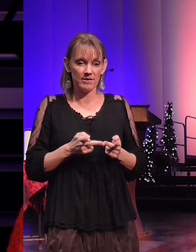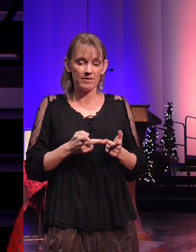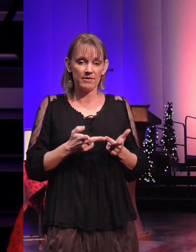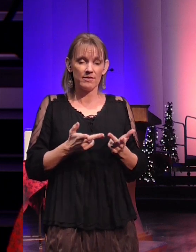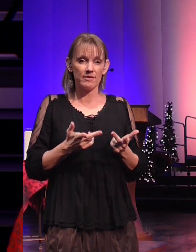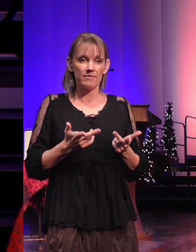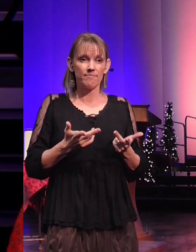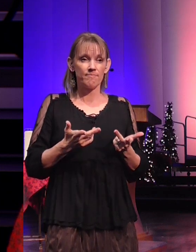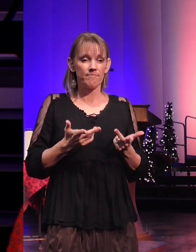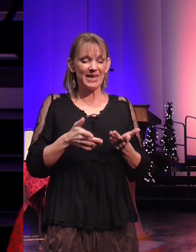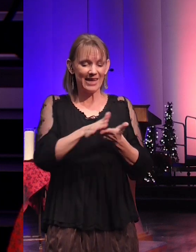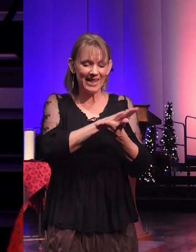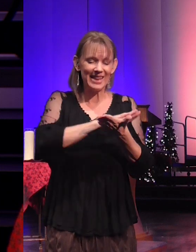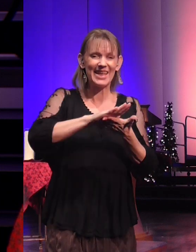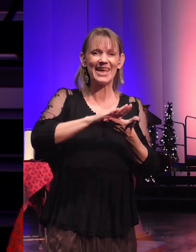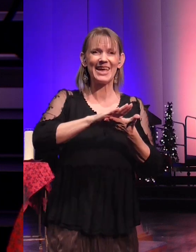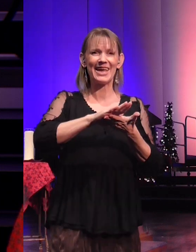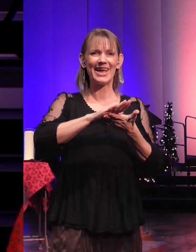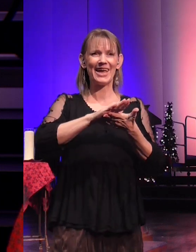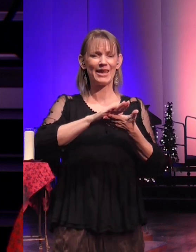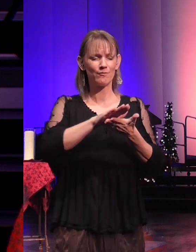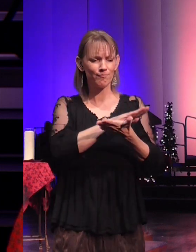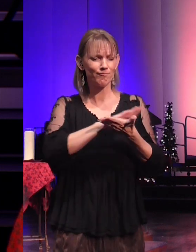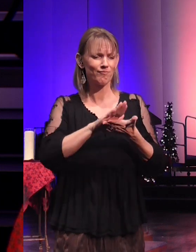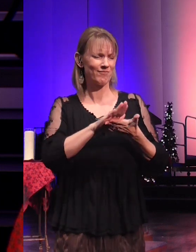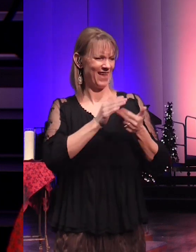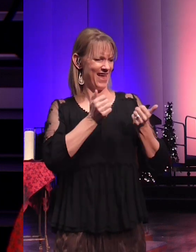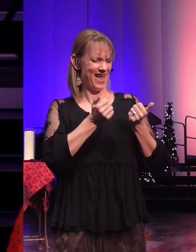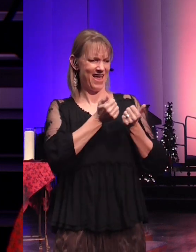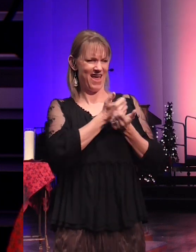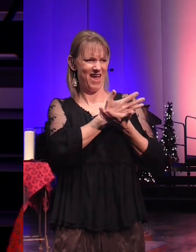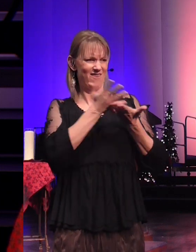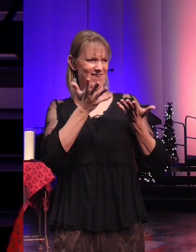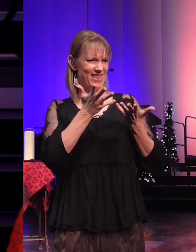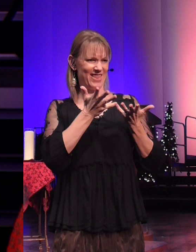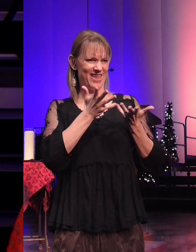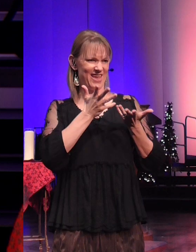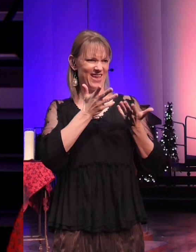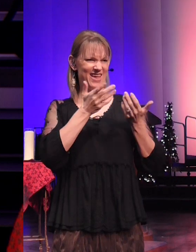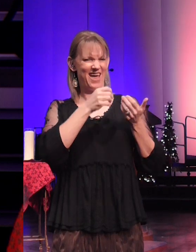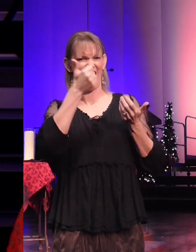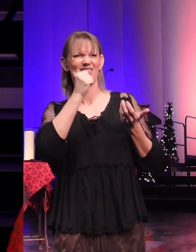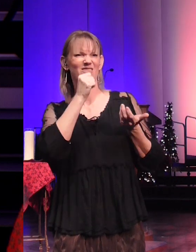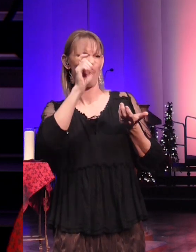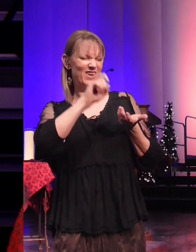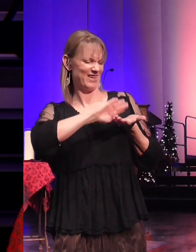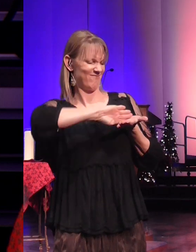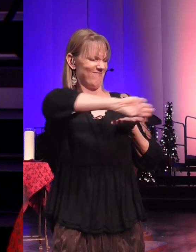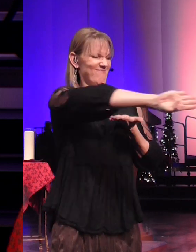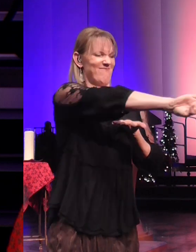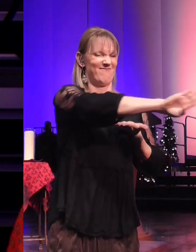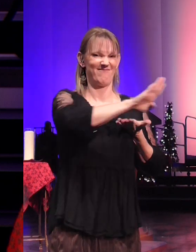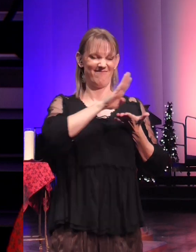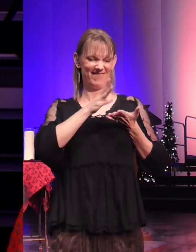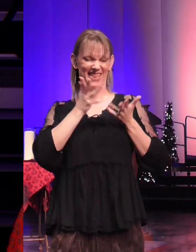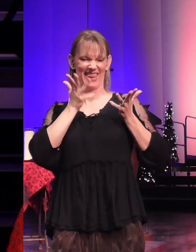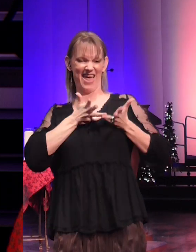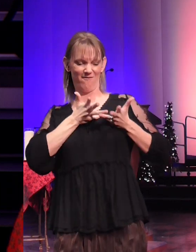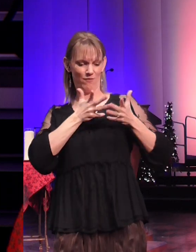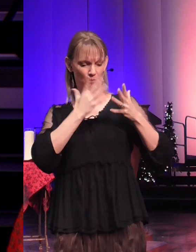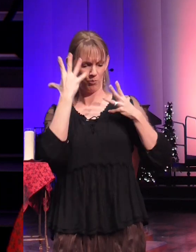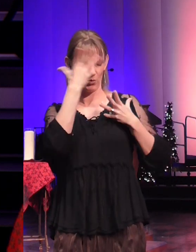that is clean and clear and has been swept of everything but beauty, from that place of beauty,